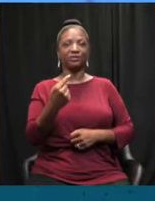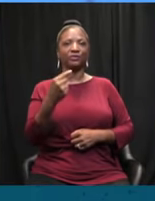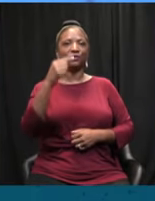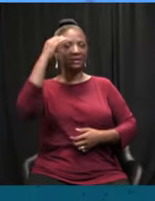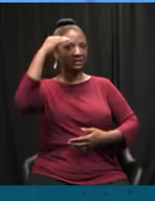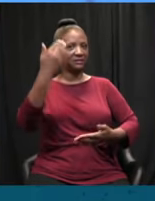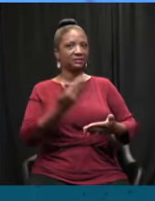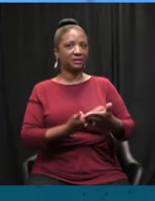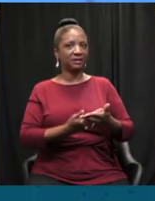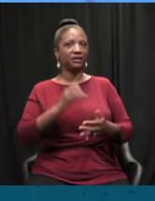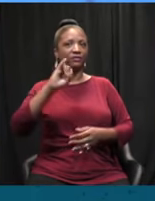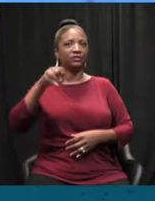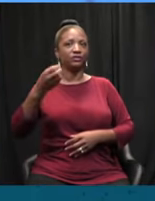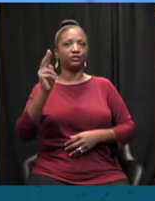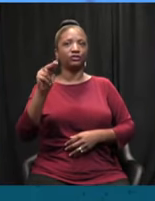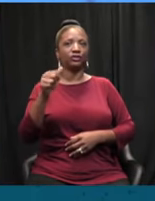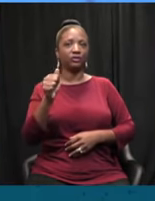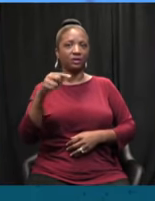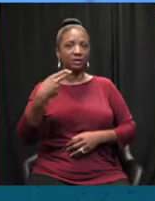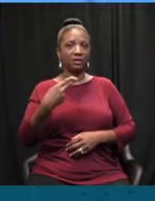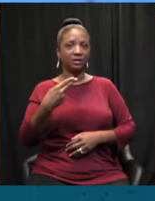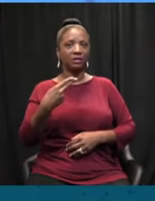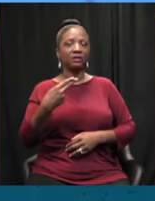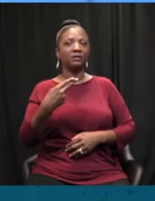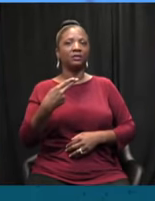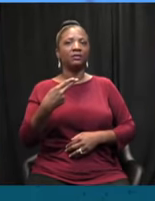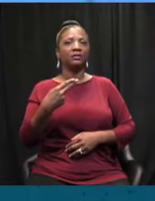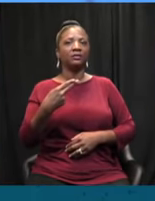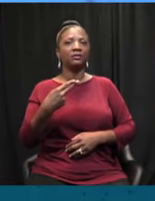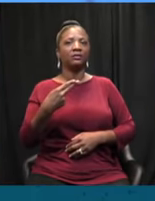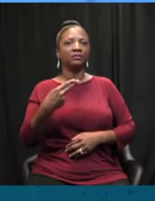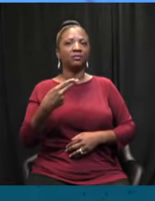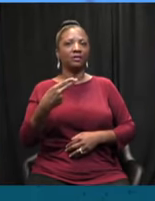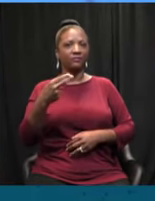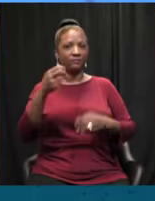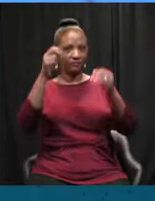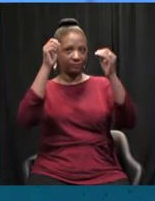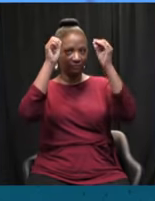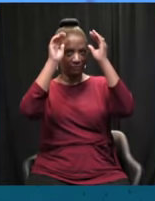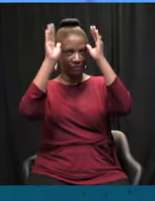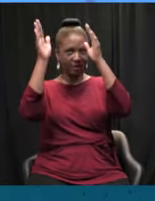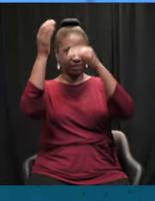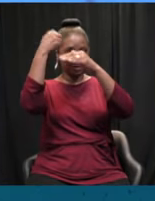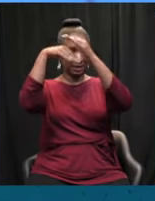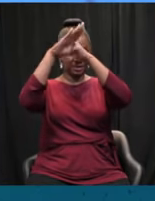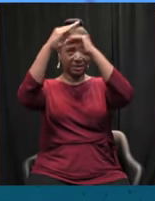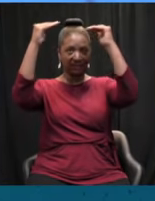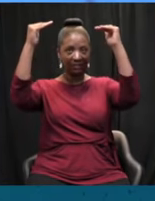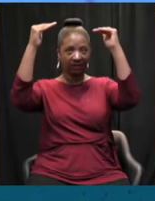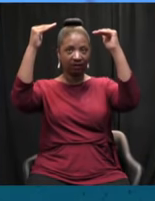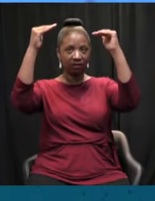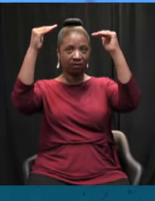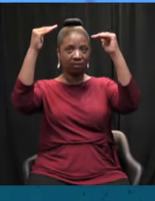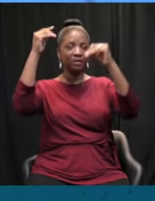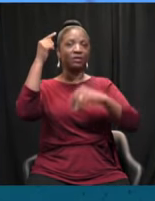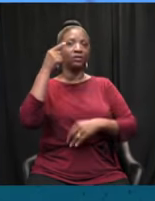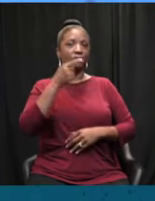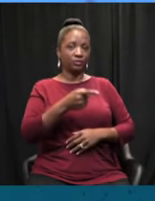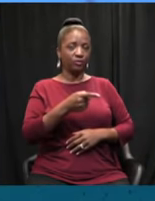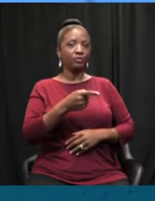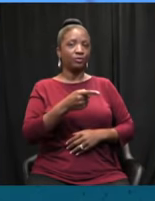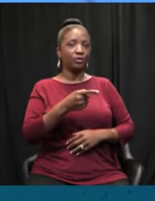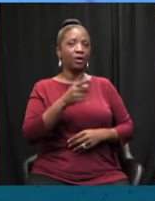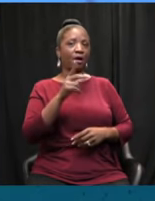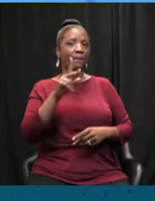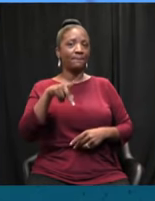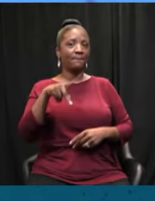revealed to you by flesh and blood, but by my Father in heaven. And I tell you that you are Peter, and on this